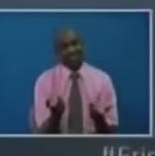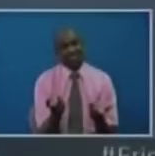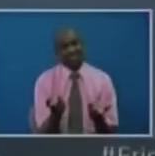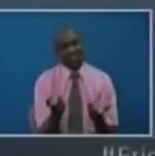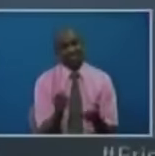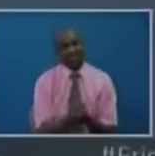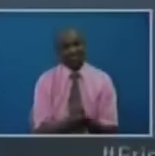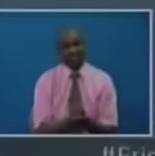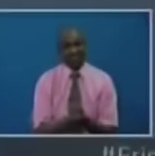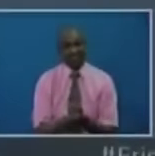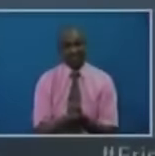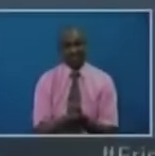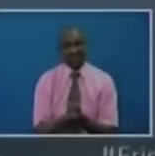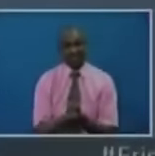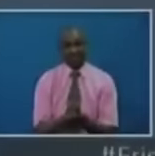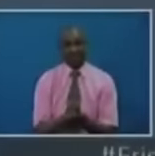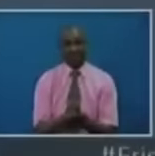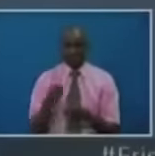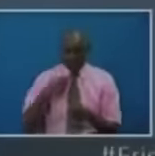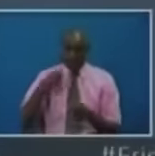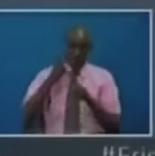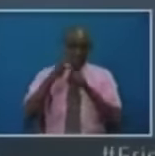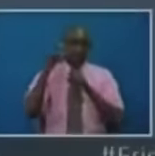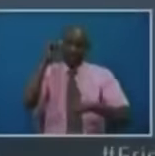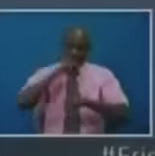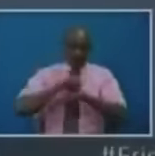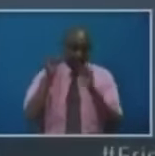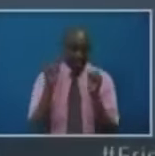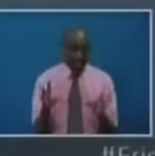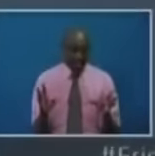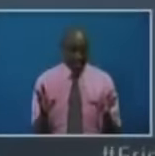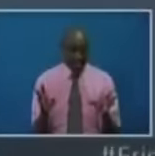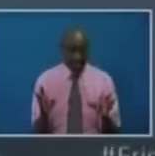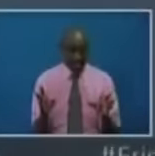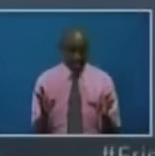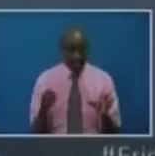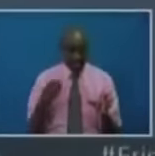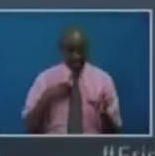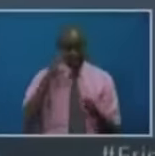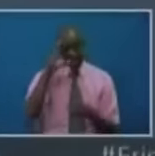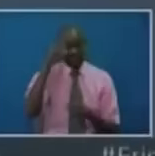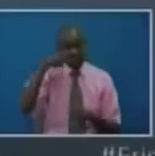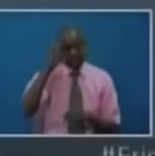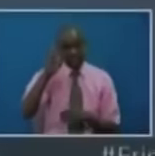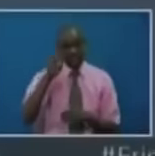you? Yeah. I didn't go to secondary school. Uh-huh. How come? I did my CP